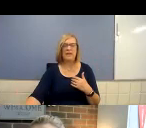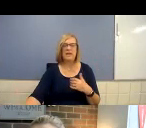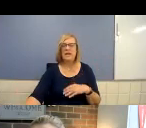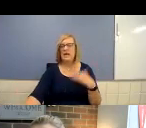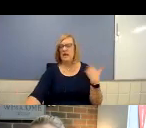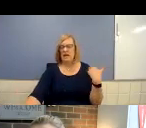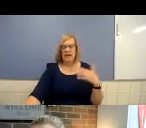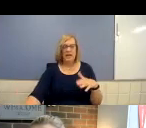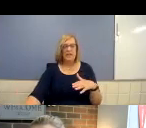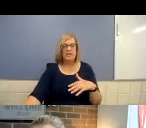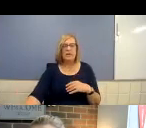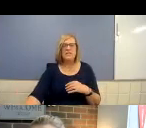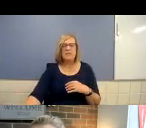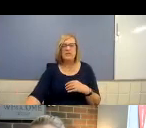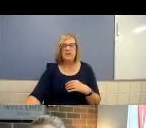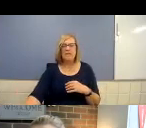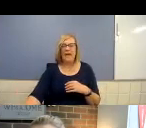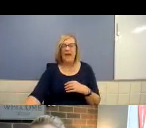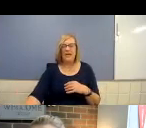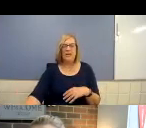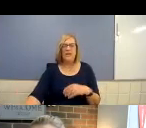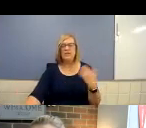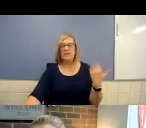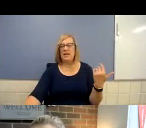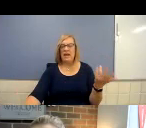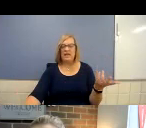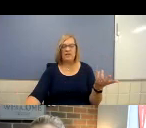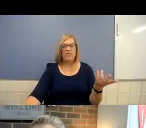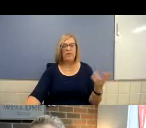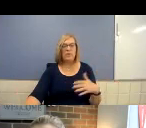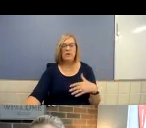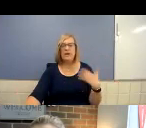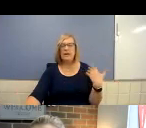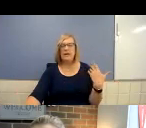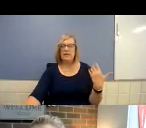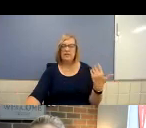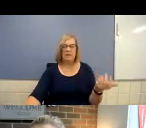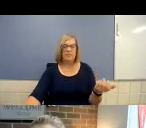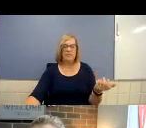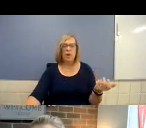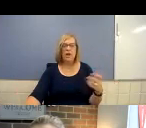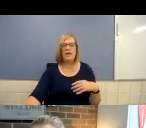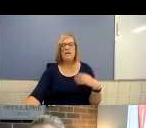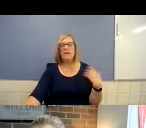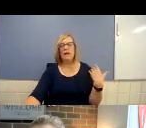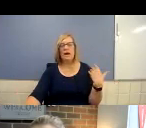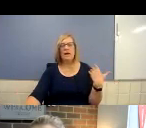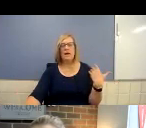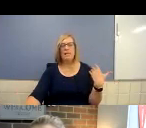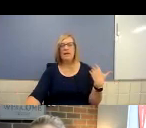that. The spring semester of that year, you're taking ASL 4, English Comp